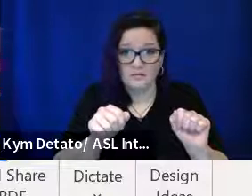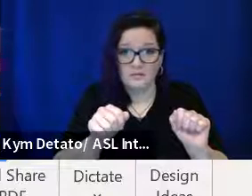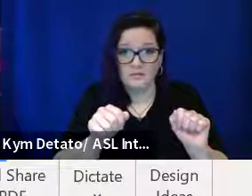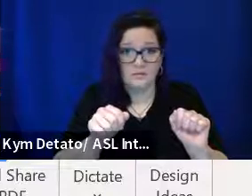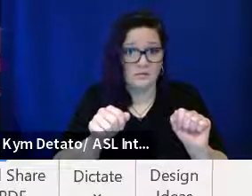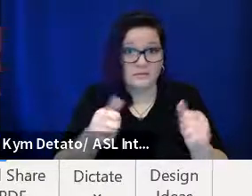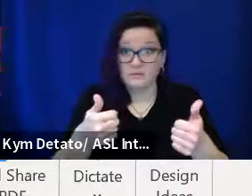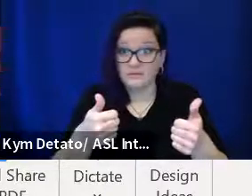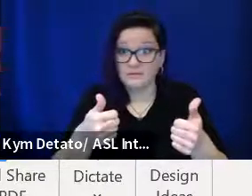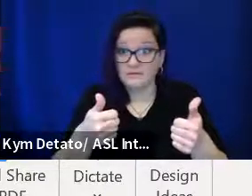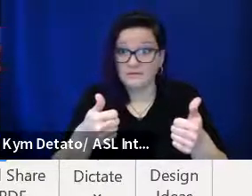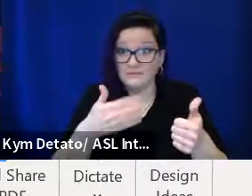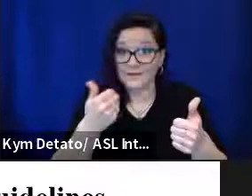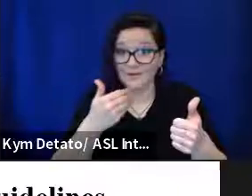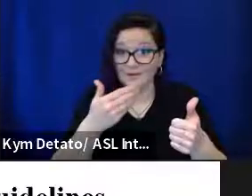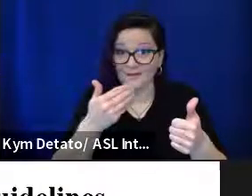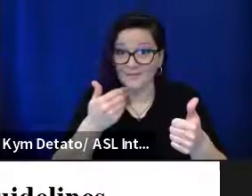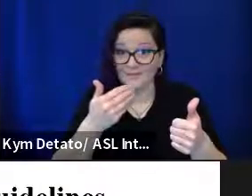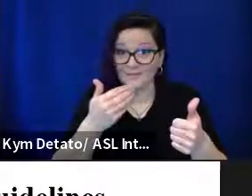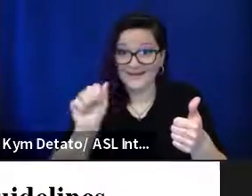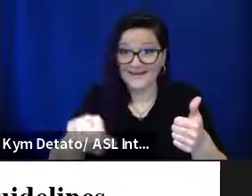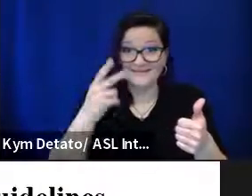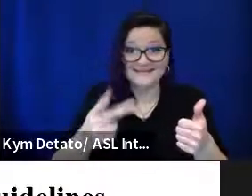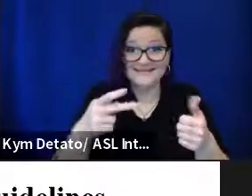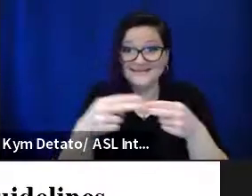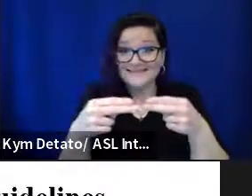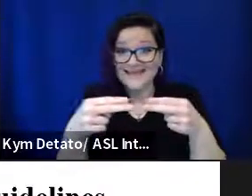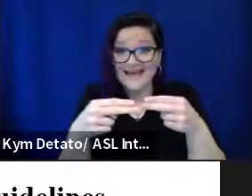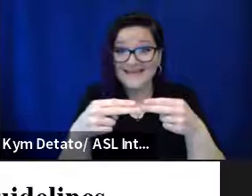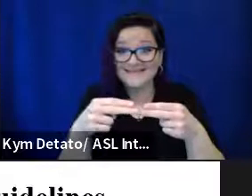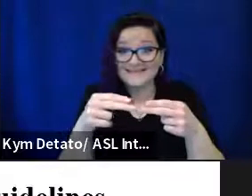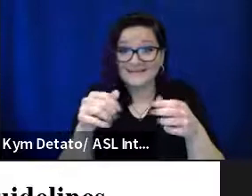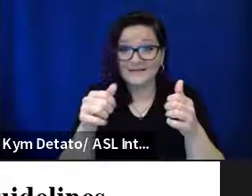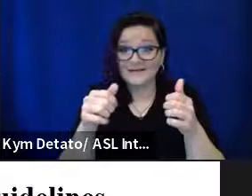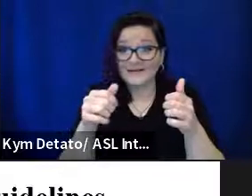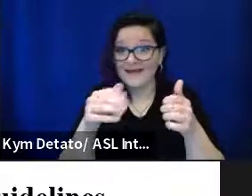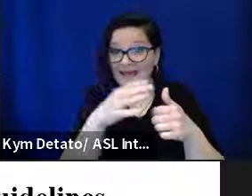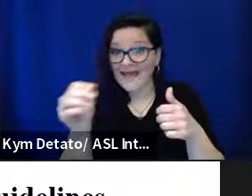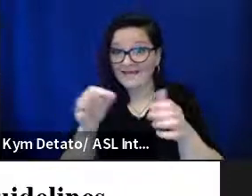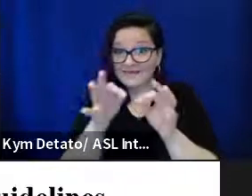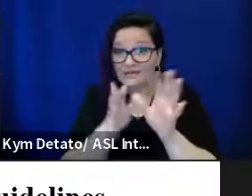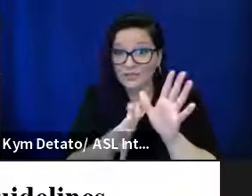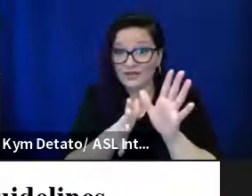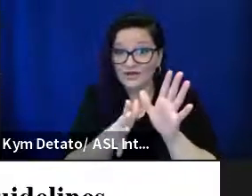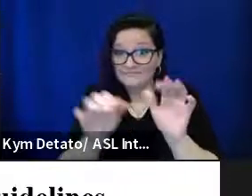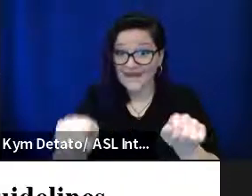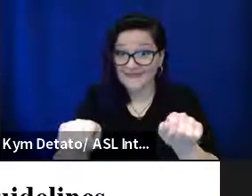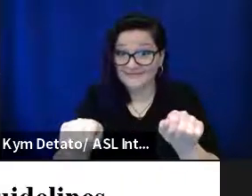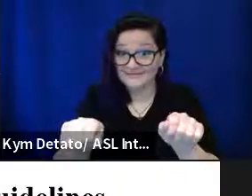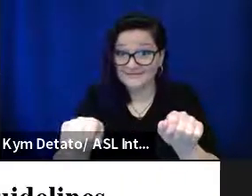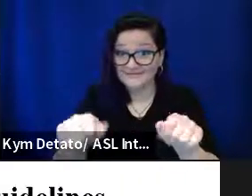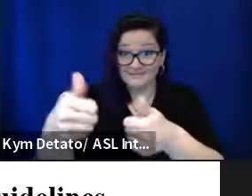I think you have it. Good. Can everyone Yep. see the slides in full mode now with Kim as the main speaker?